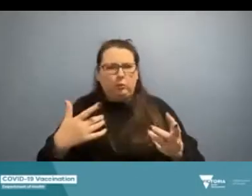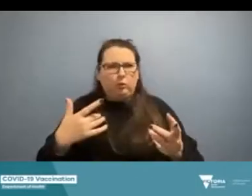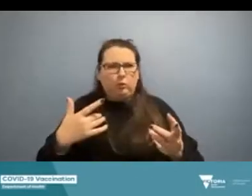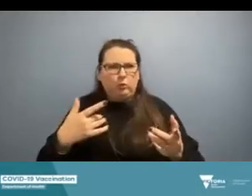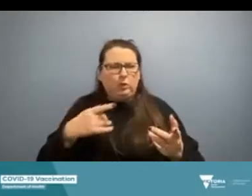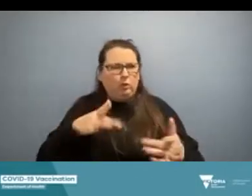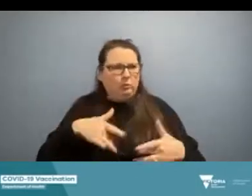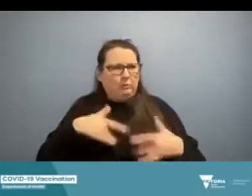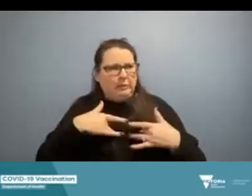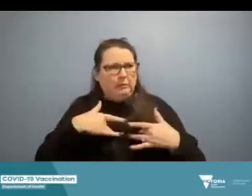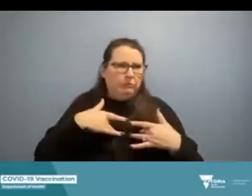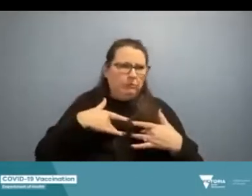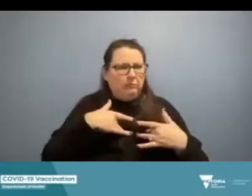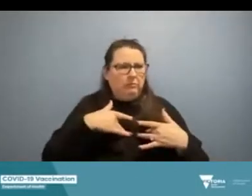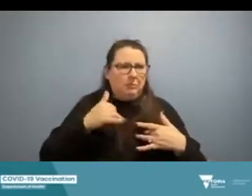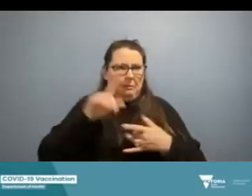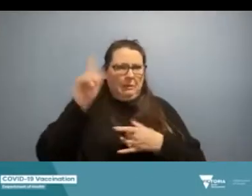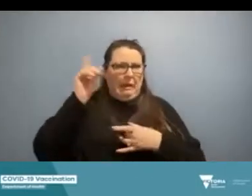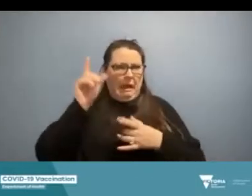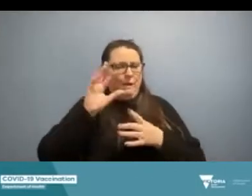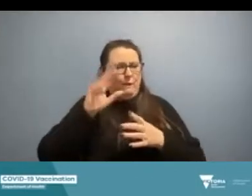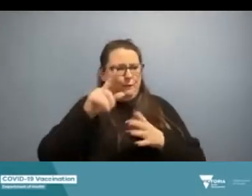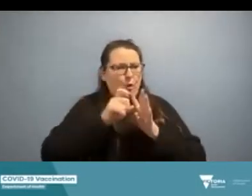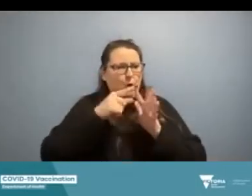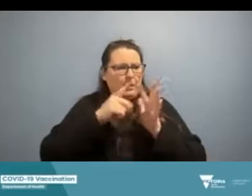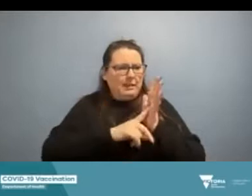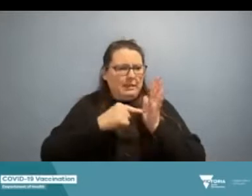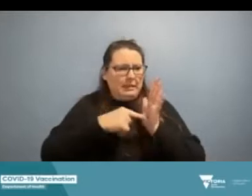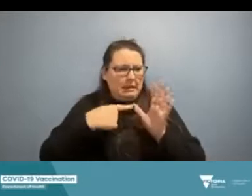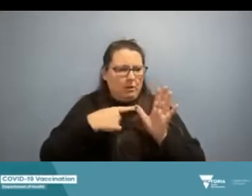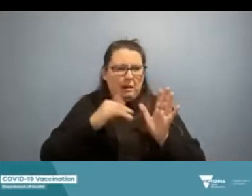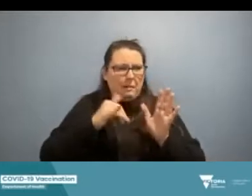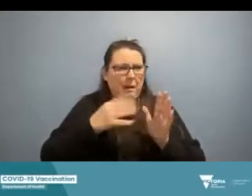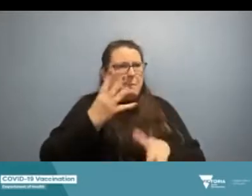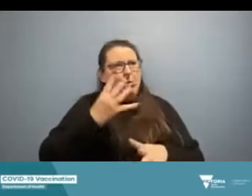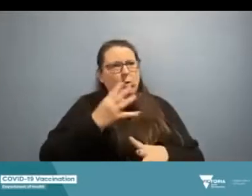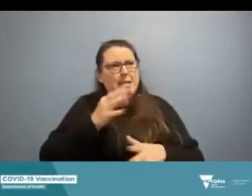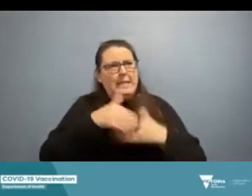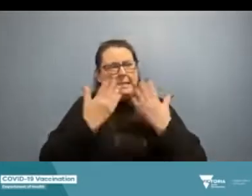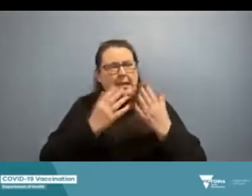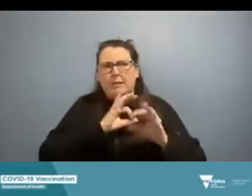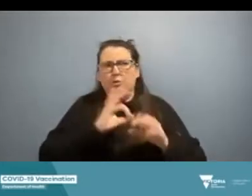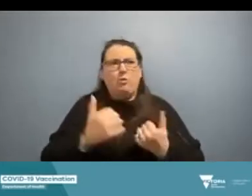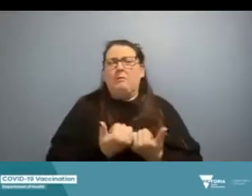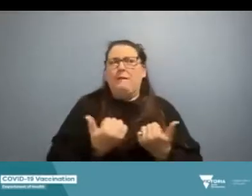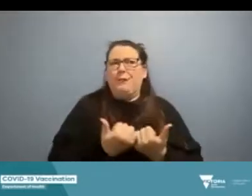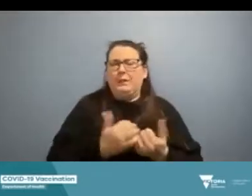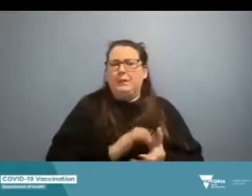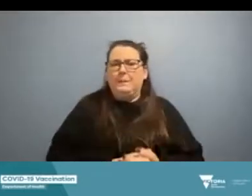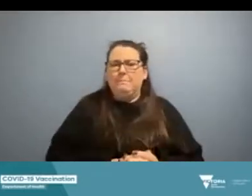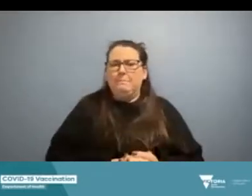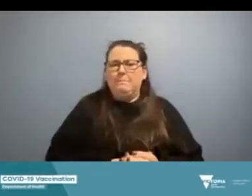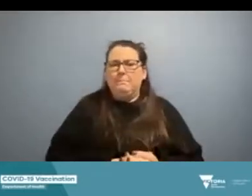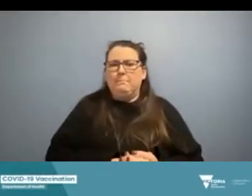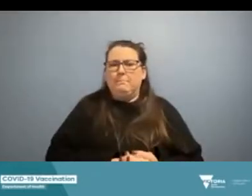feeling of suspicion that 14 days is not enough? And when you test positive and you have been infected for 5 days, do